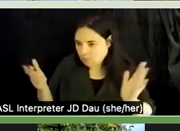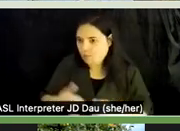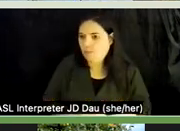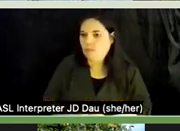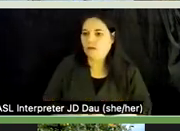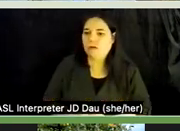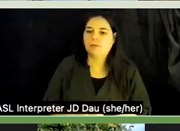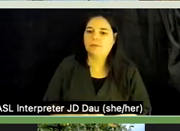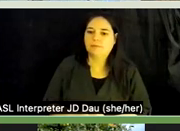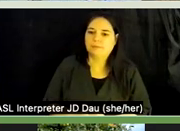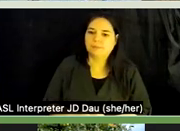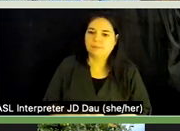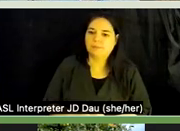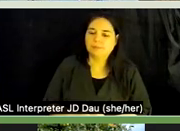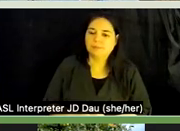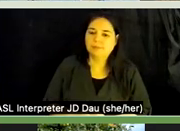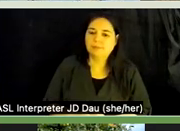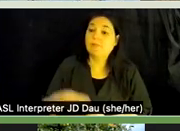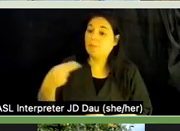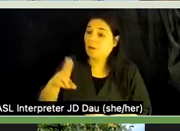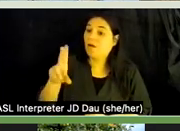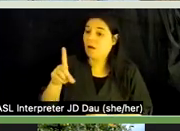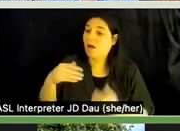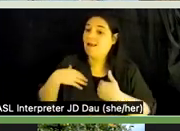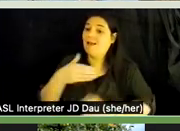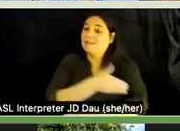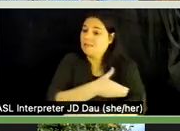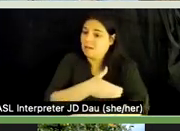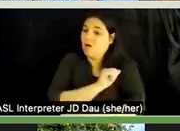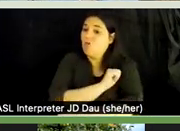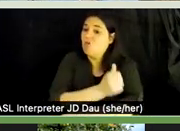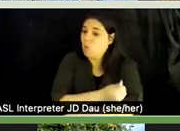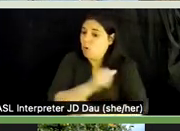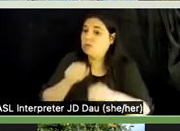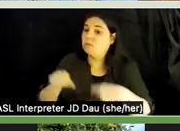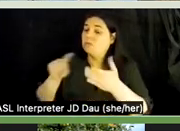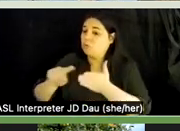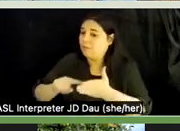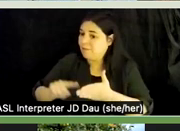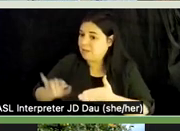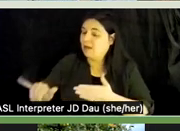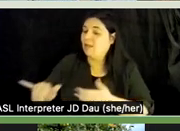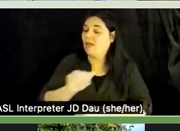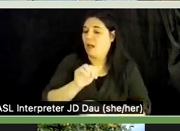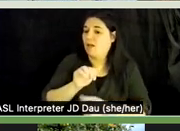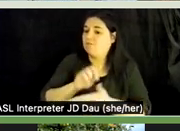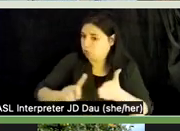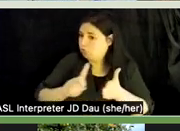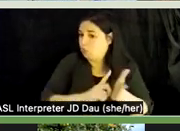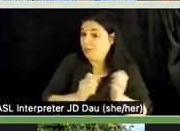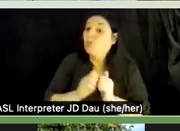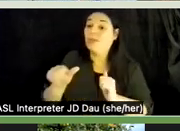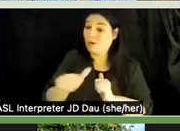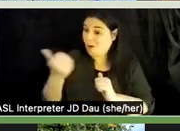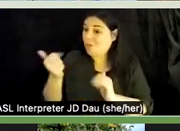because HUD has authority to investigate certain types of discrimination under other laws. So